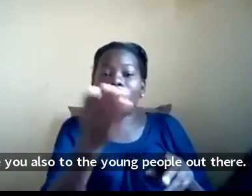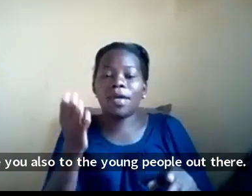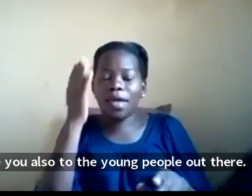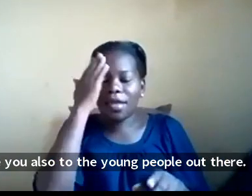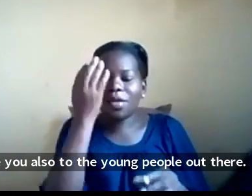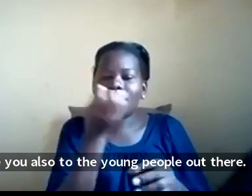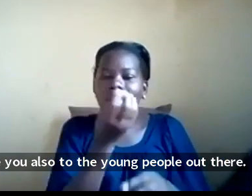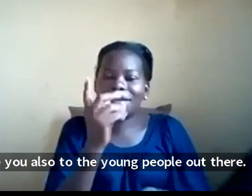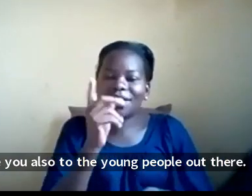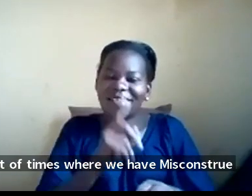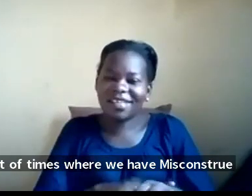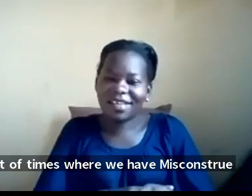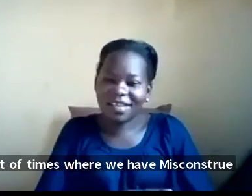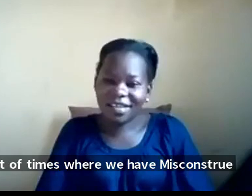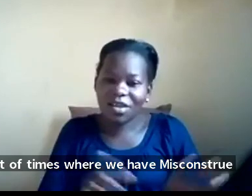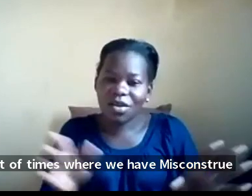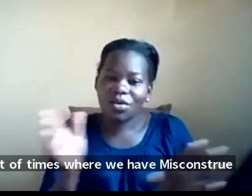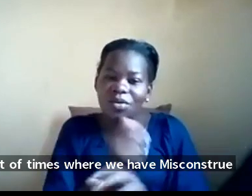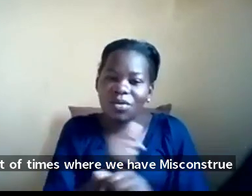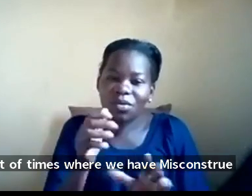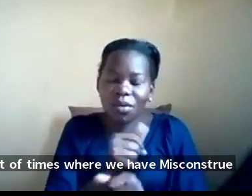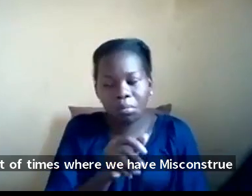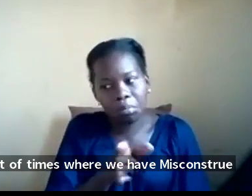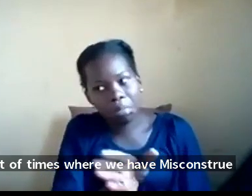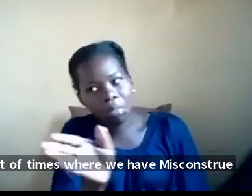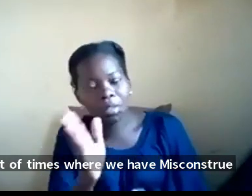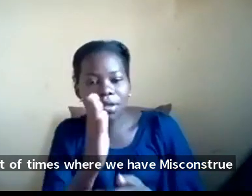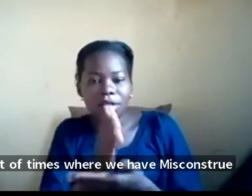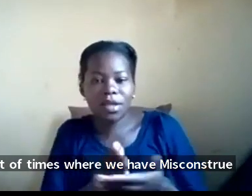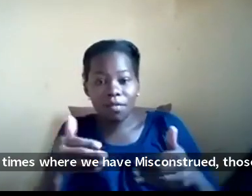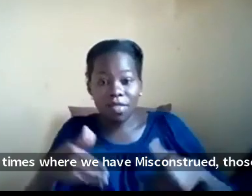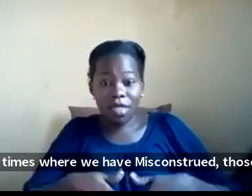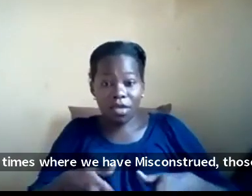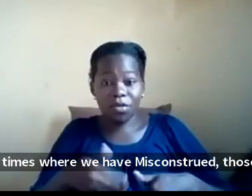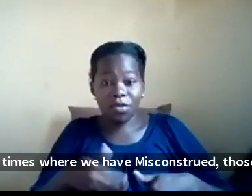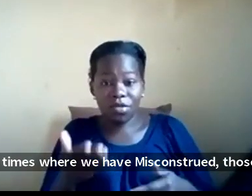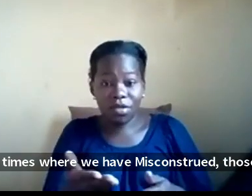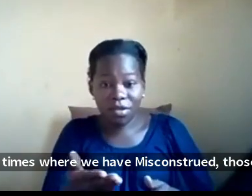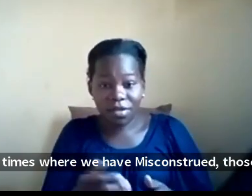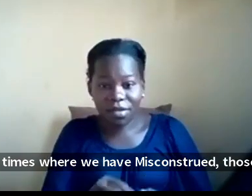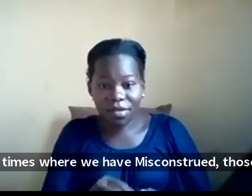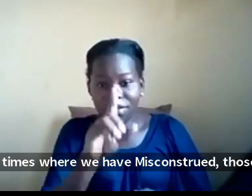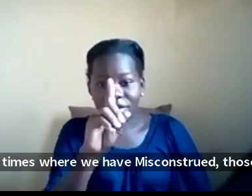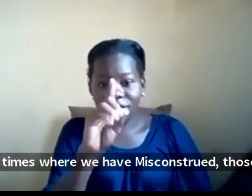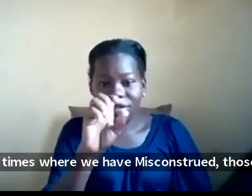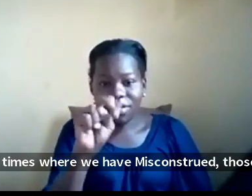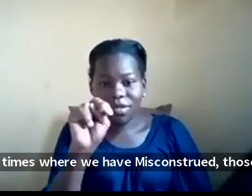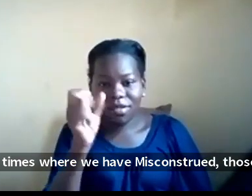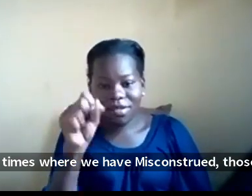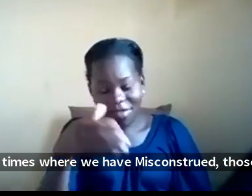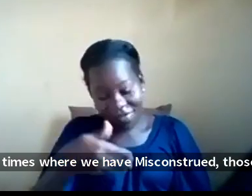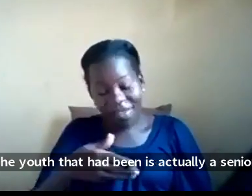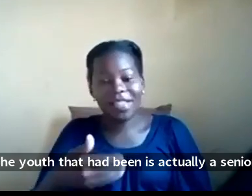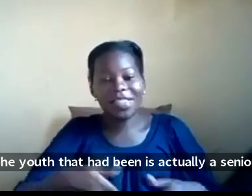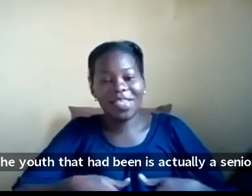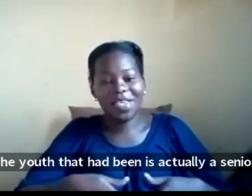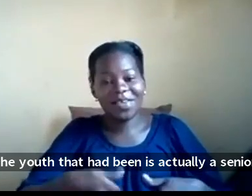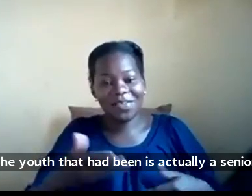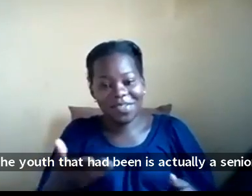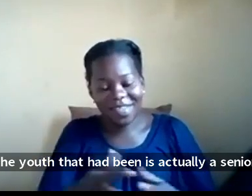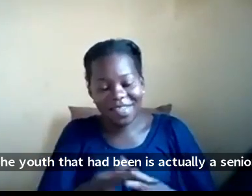we are misconstrued, those of us who are the youth, Dennis, as we are still youth, those of us who are still the youth, a lot